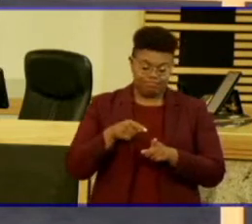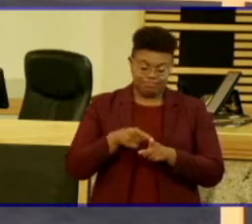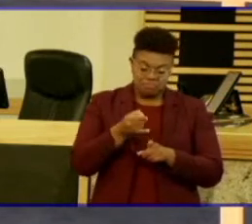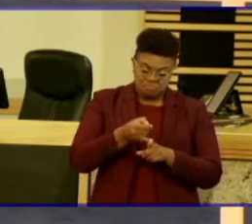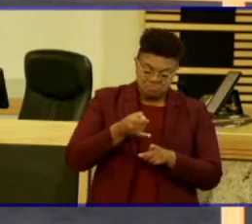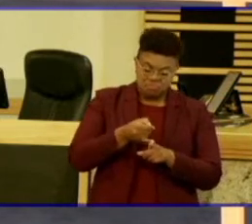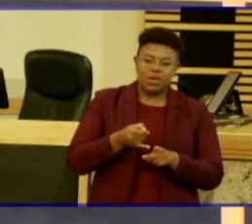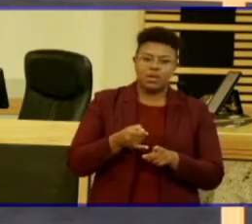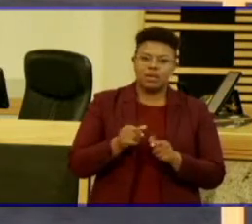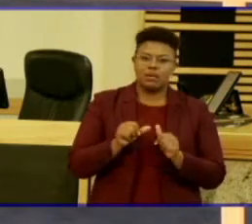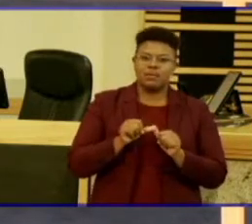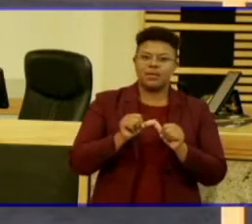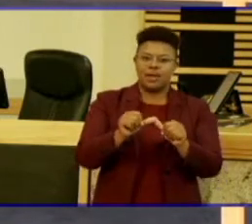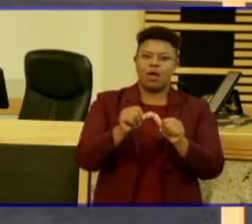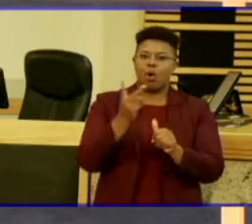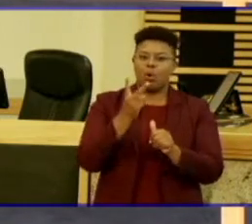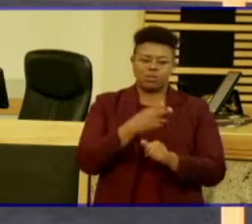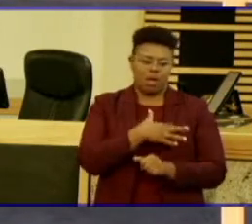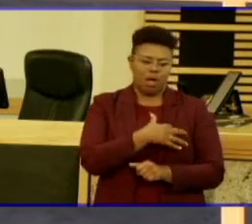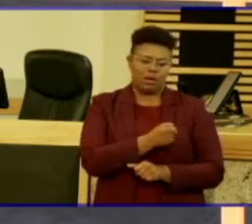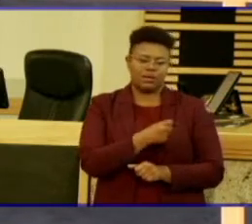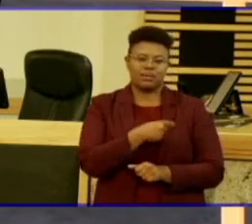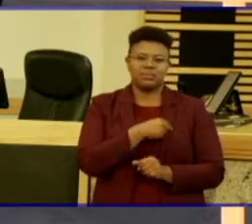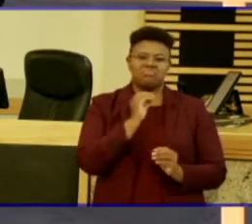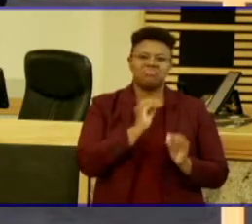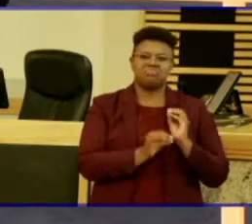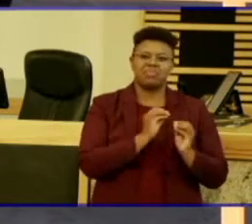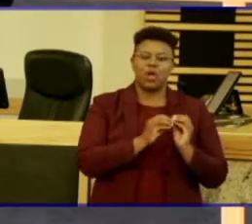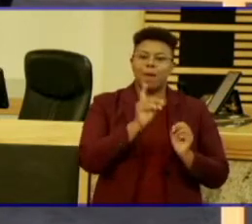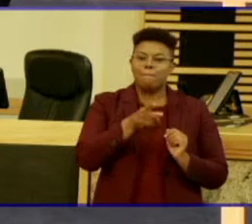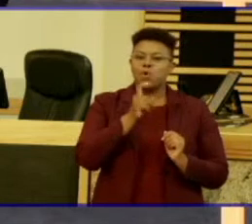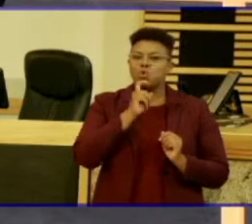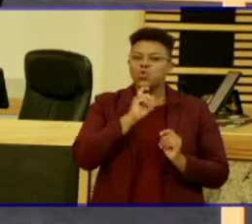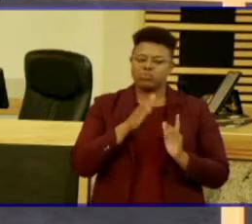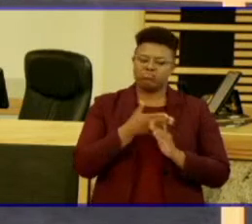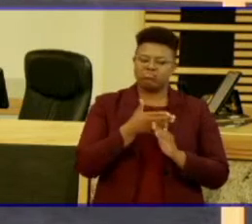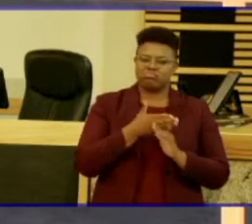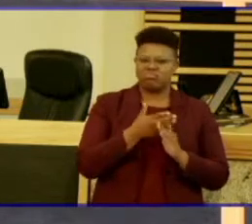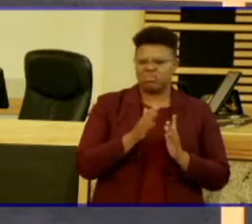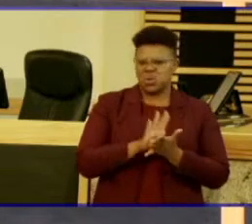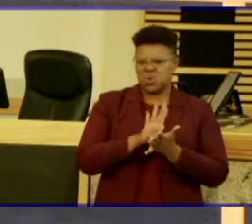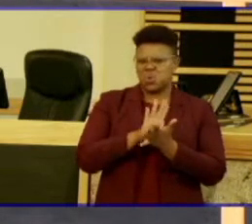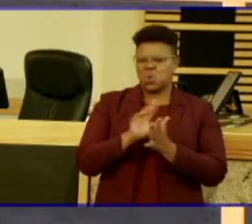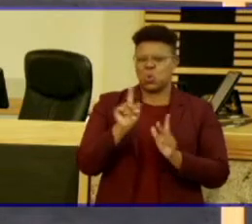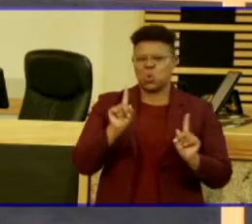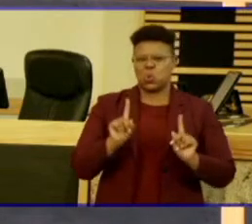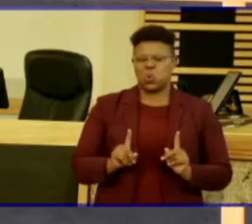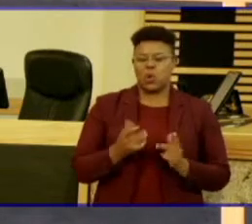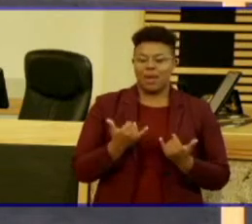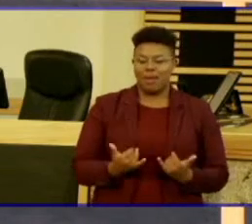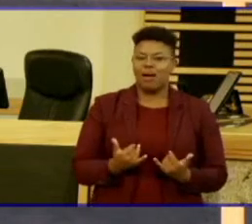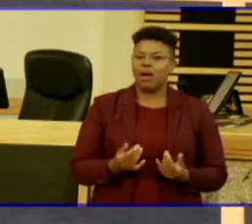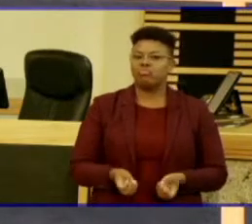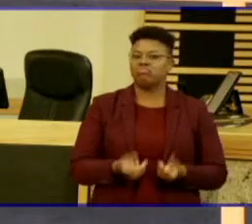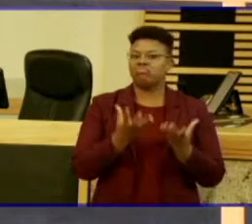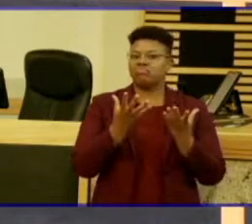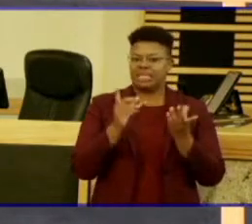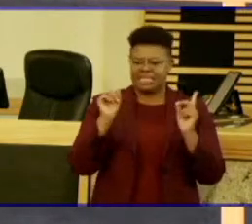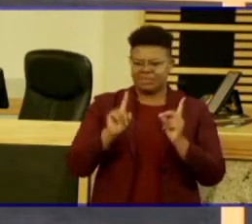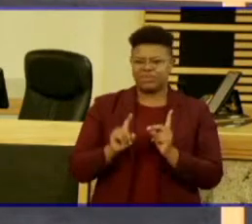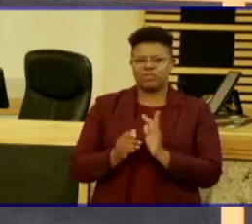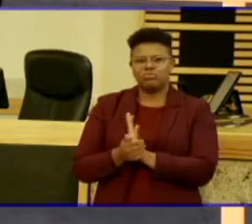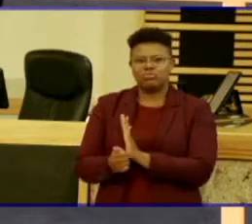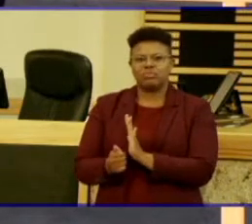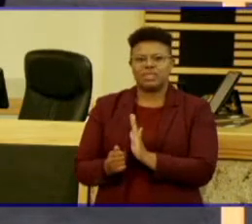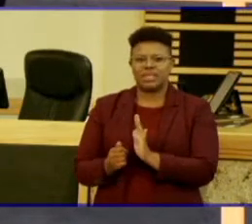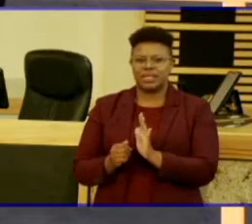ongoing cardiac repairs using modern cardiac intervention. The academic hospital has produced specialist training and